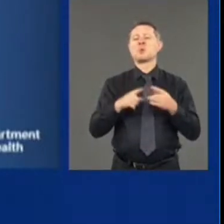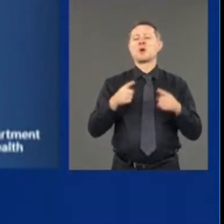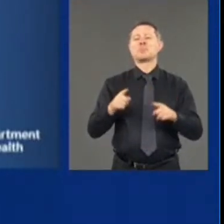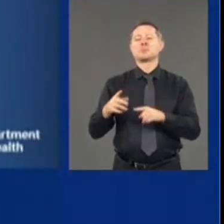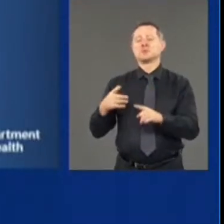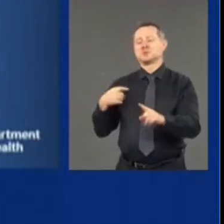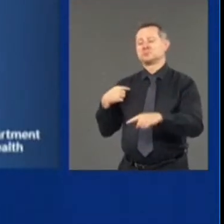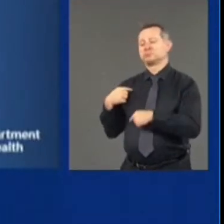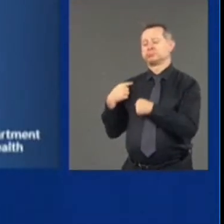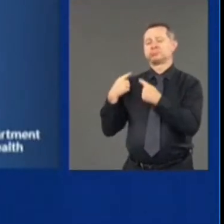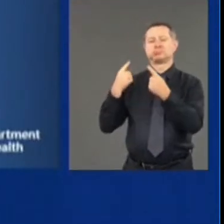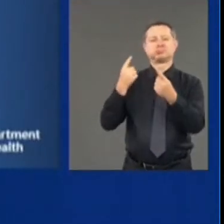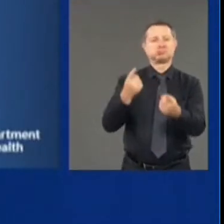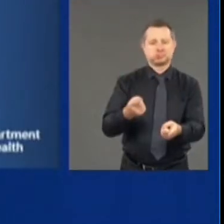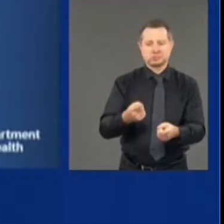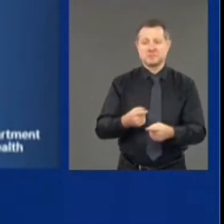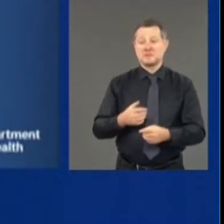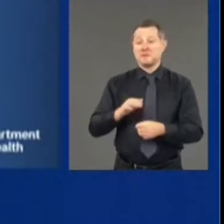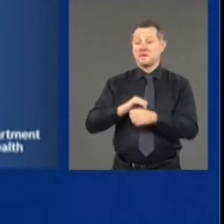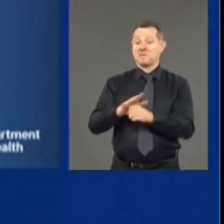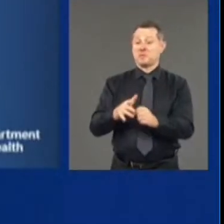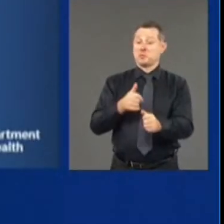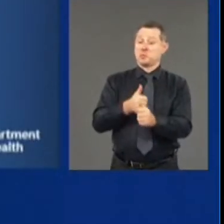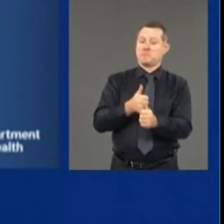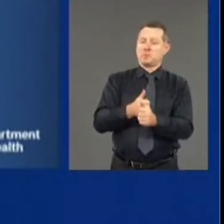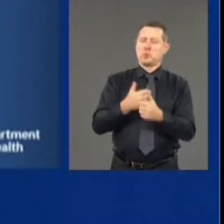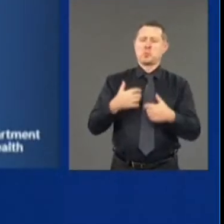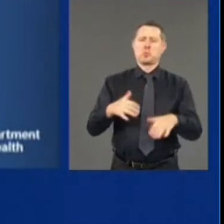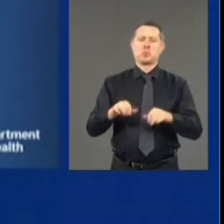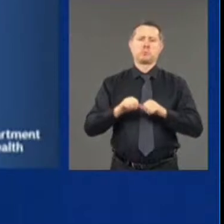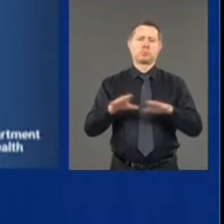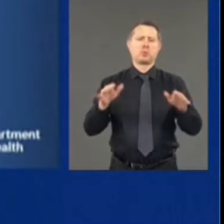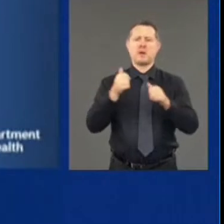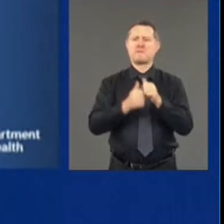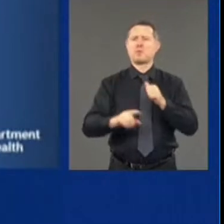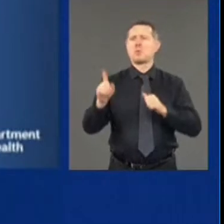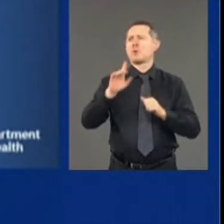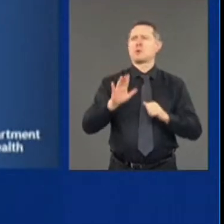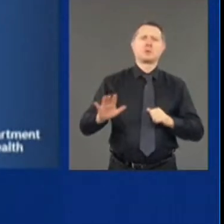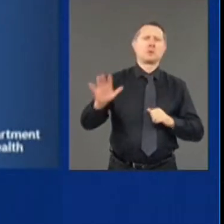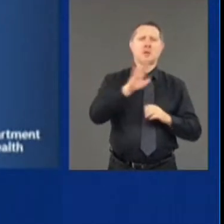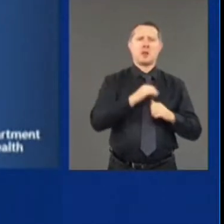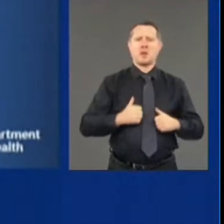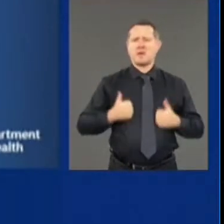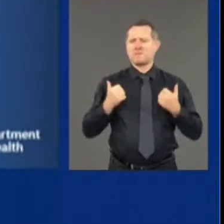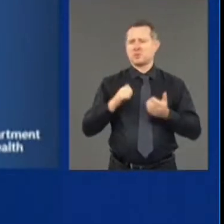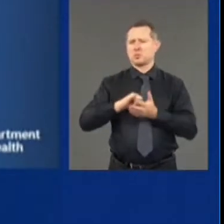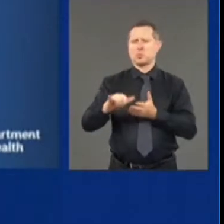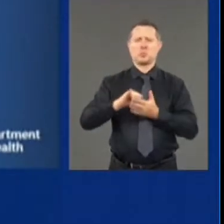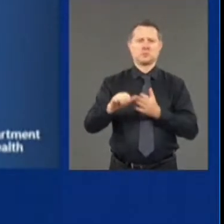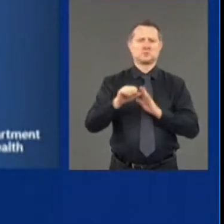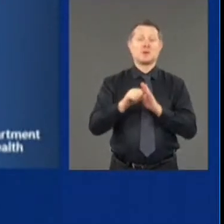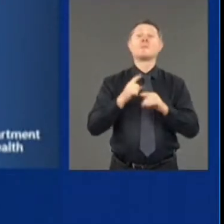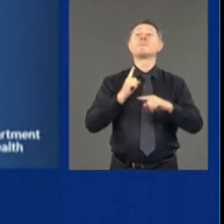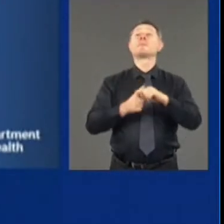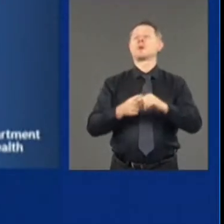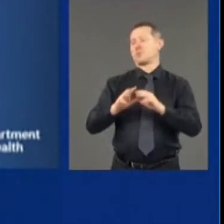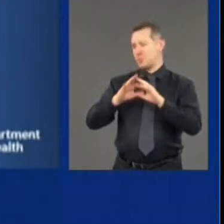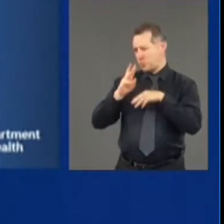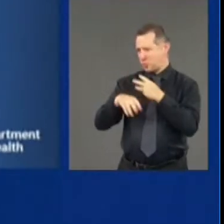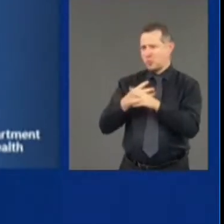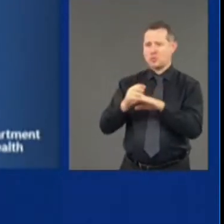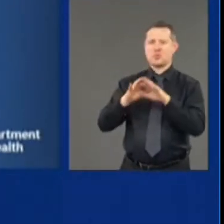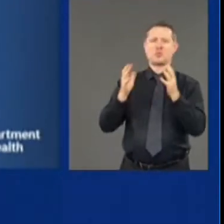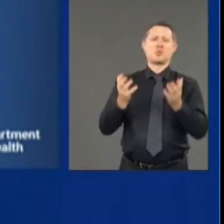COVID-19 has significantly changed how we live, not just in New York, but around the world. This pandemic has rapidly and dramatically